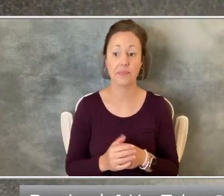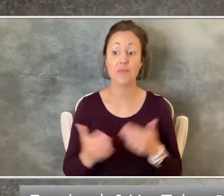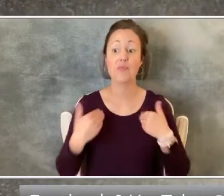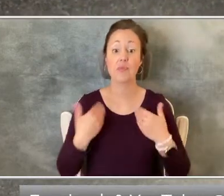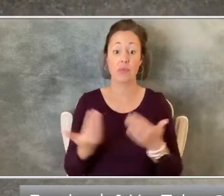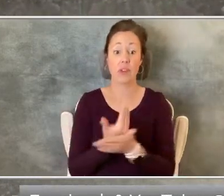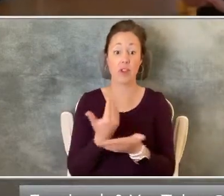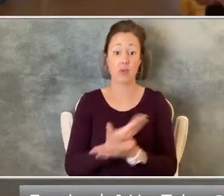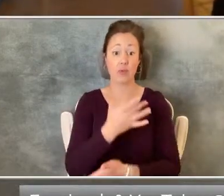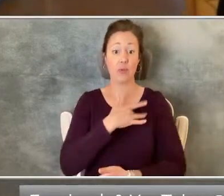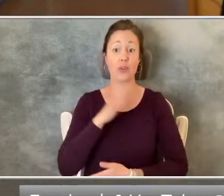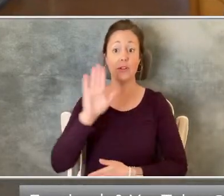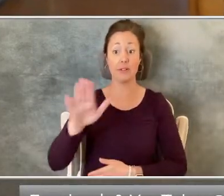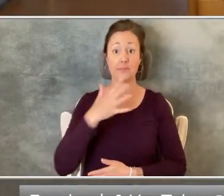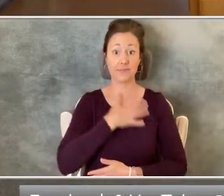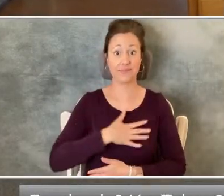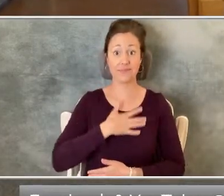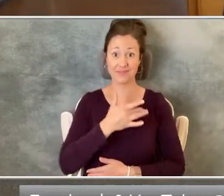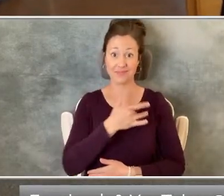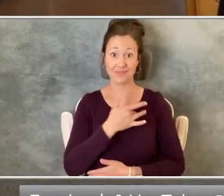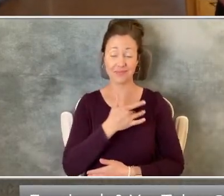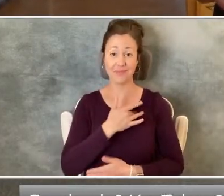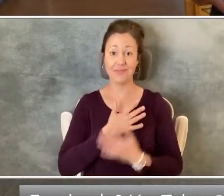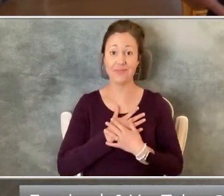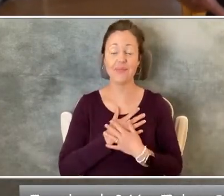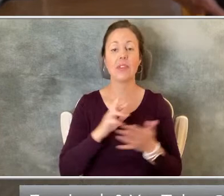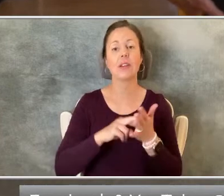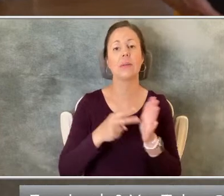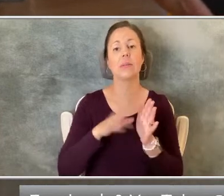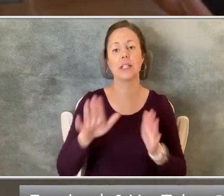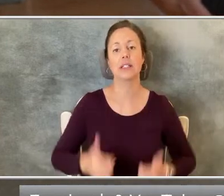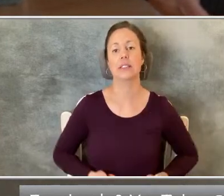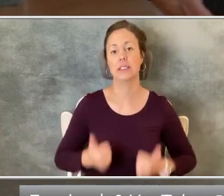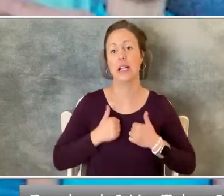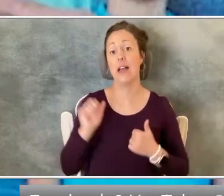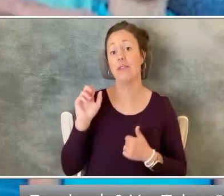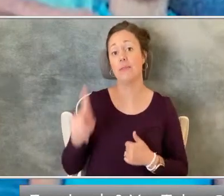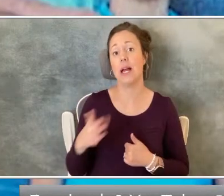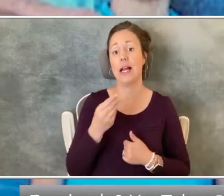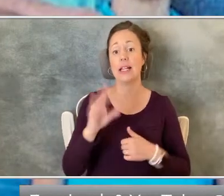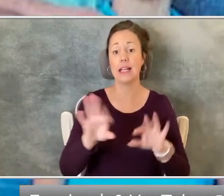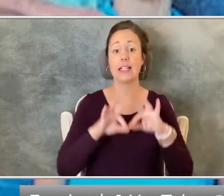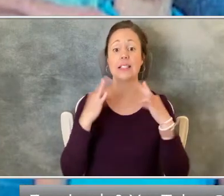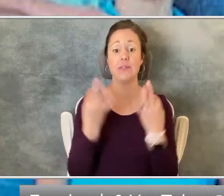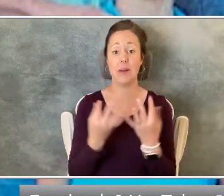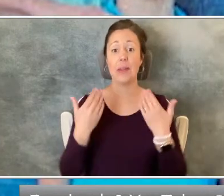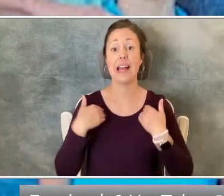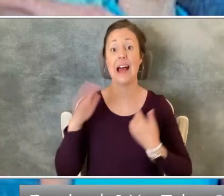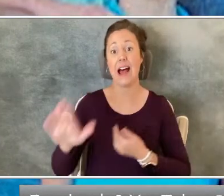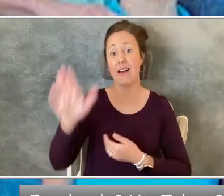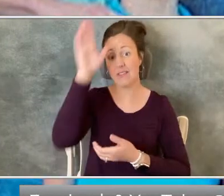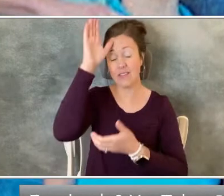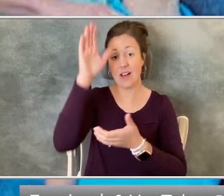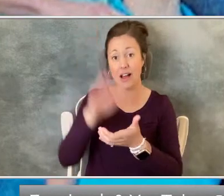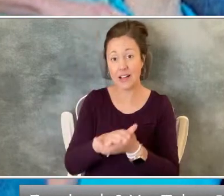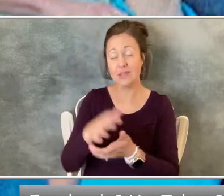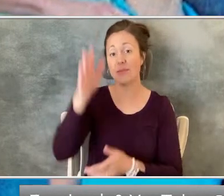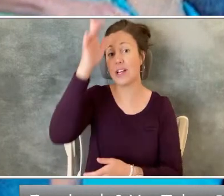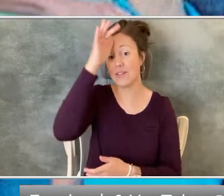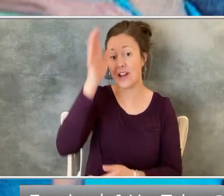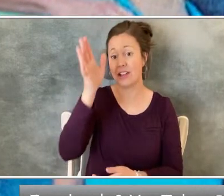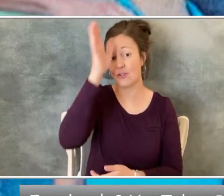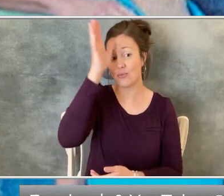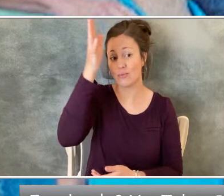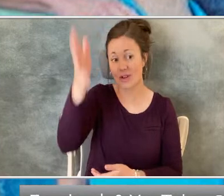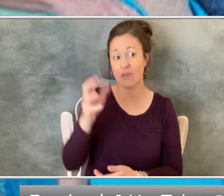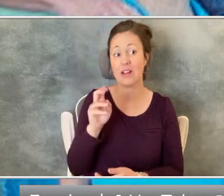in Gene's chest, giving him his life back and giving his family their husband, father, and grandfather back.